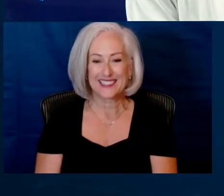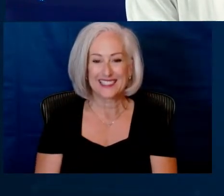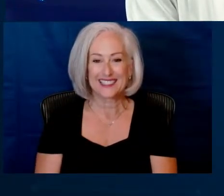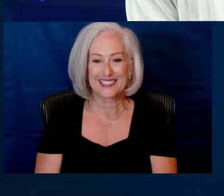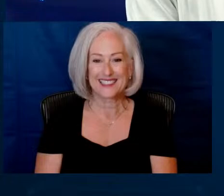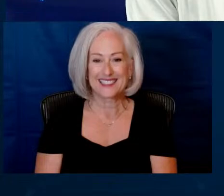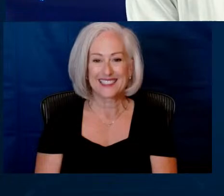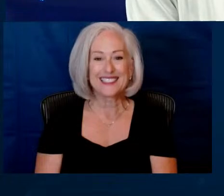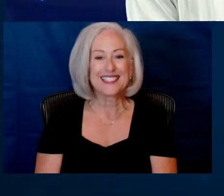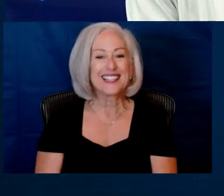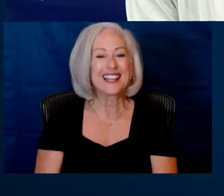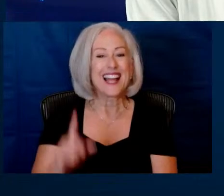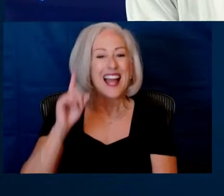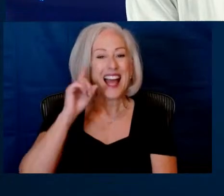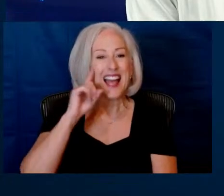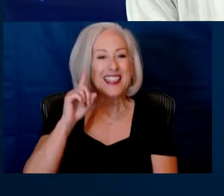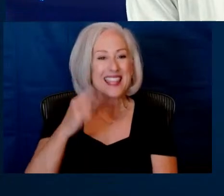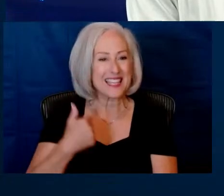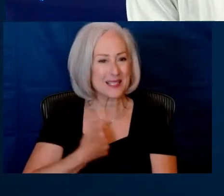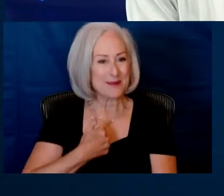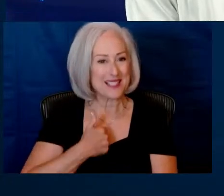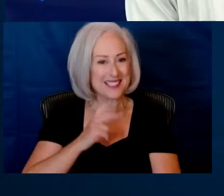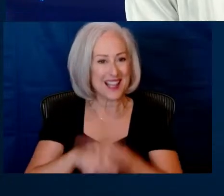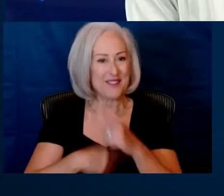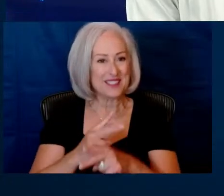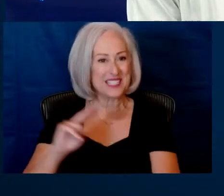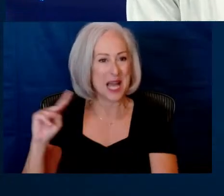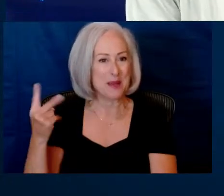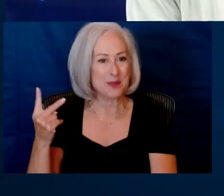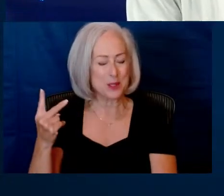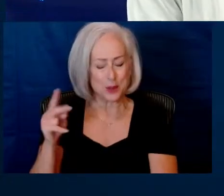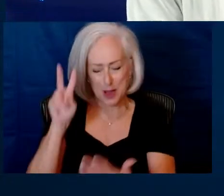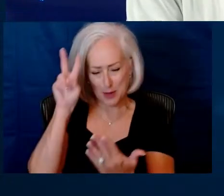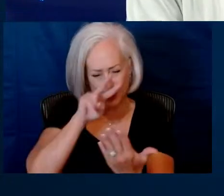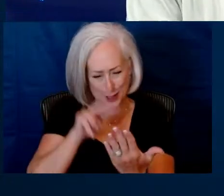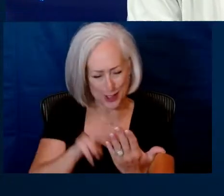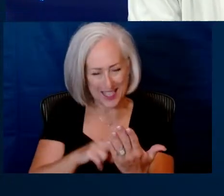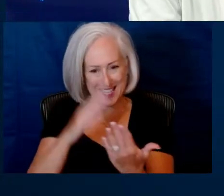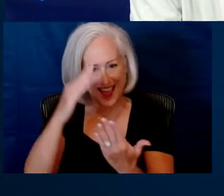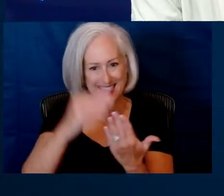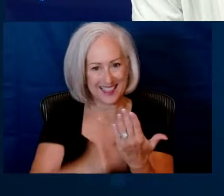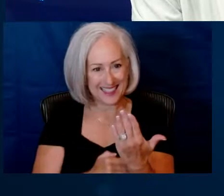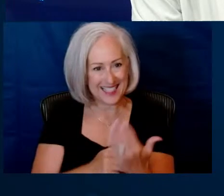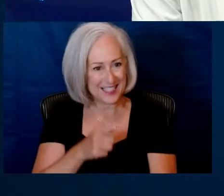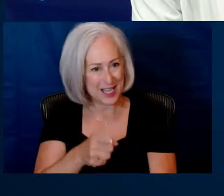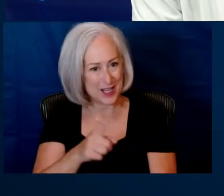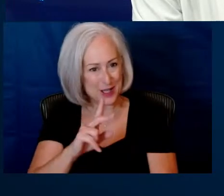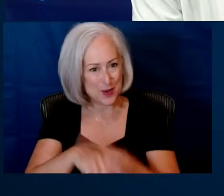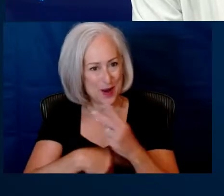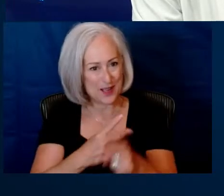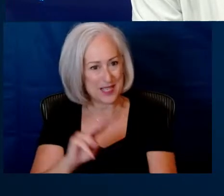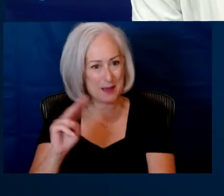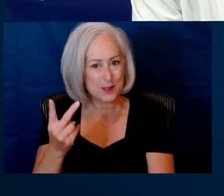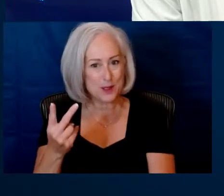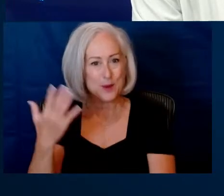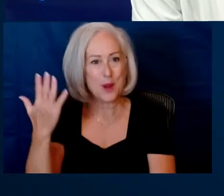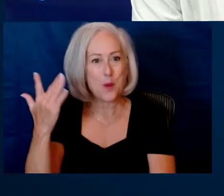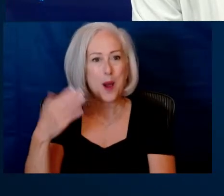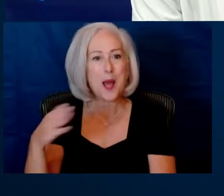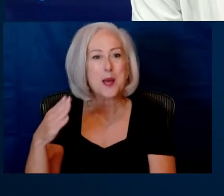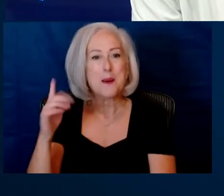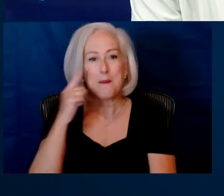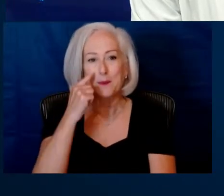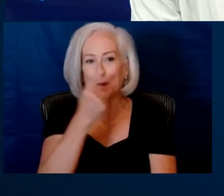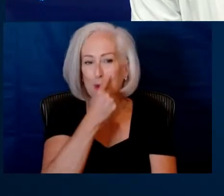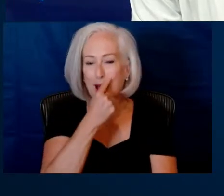I think I'm type 2. I was just trying to figure out what type I was on that scale. I think you're type 1 or 2 too, because we both have blue eyes and kind of